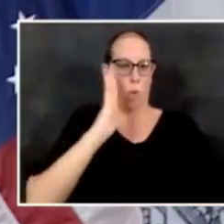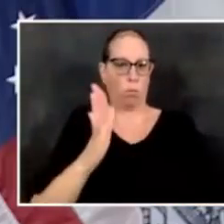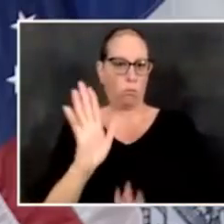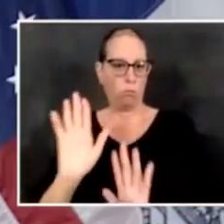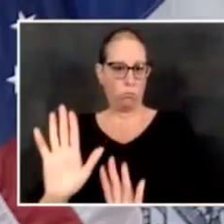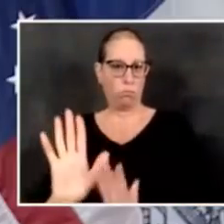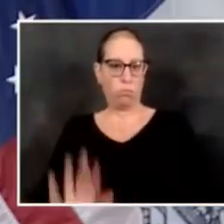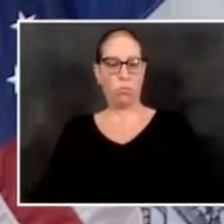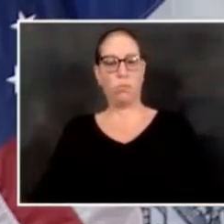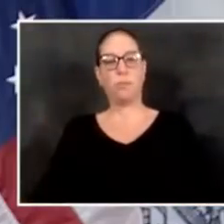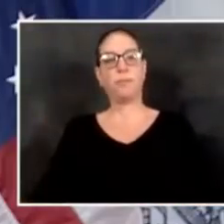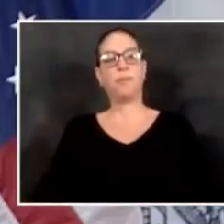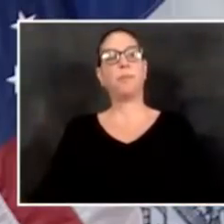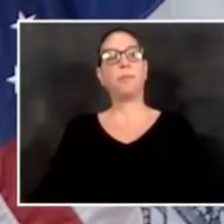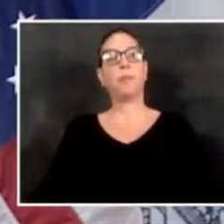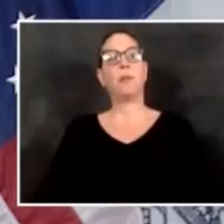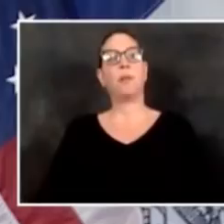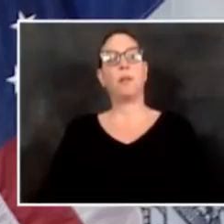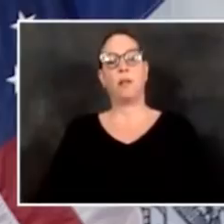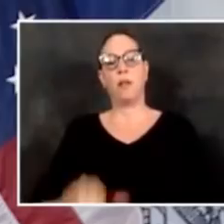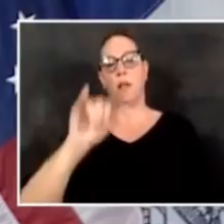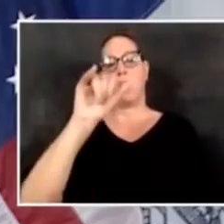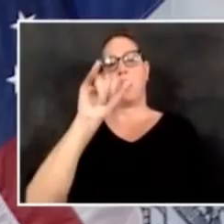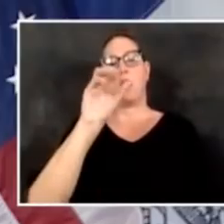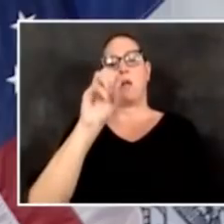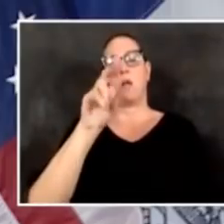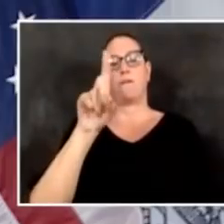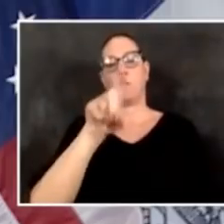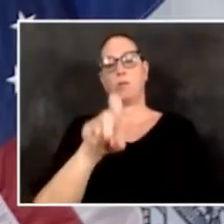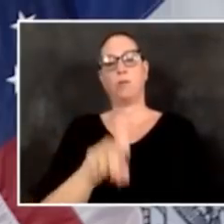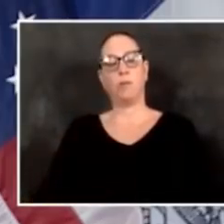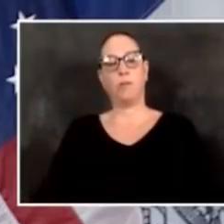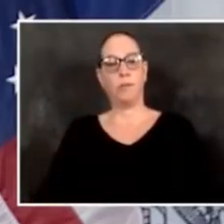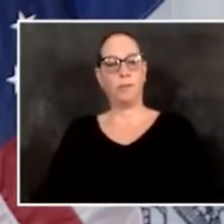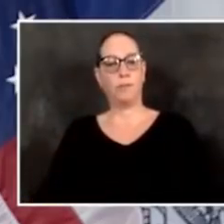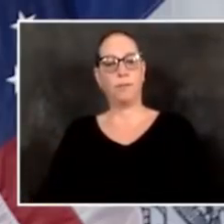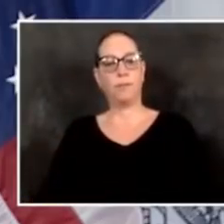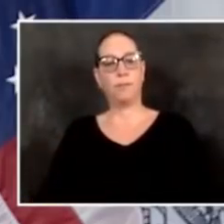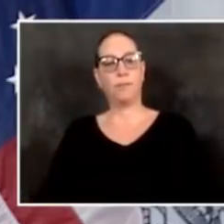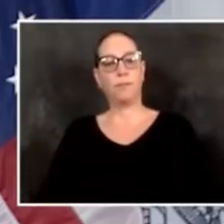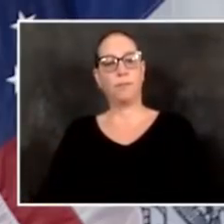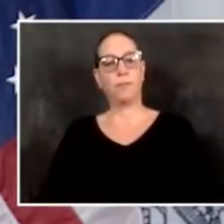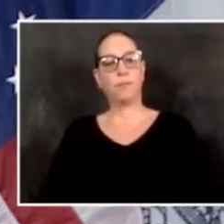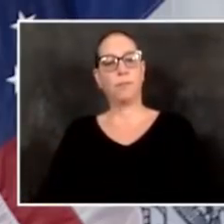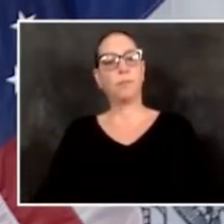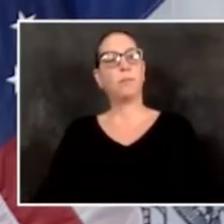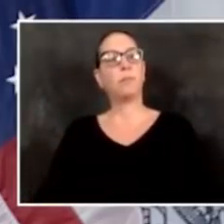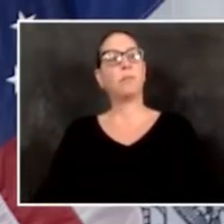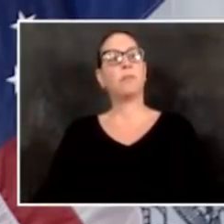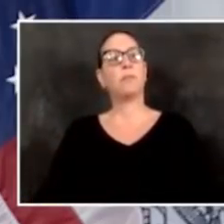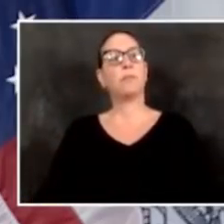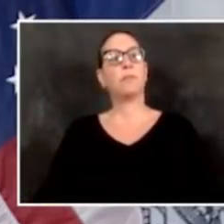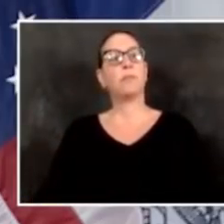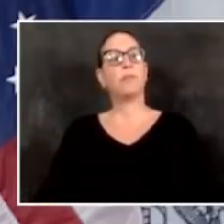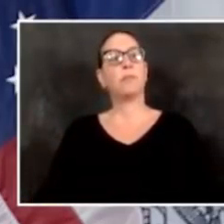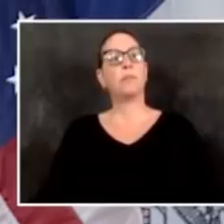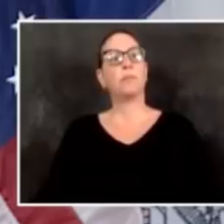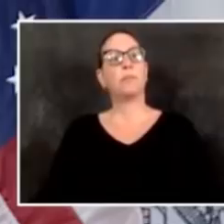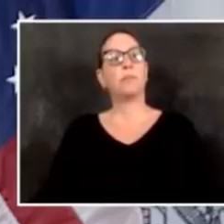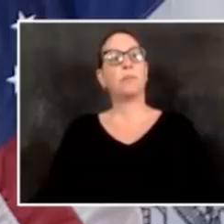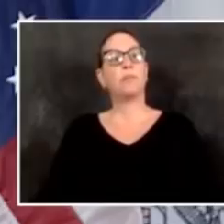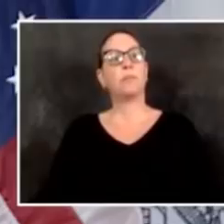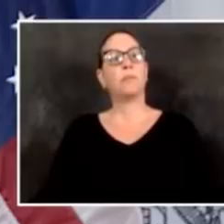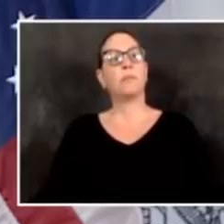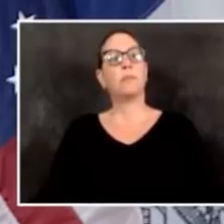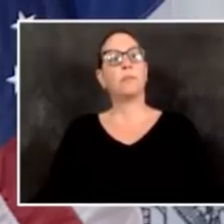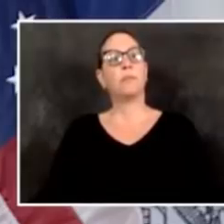Hi, everyone. I wanted to follow up on Ashley's questions about the incident that resulted in the 3 arrests. First